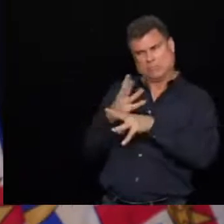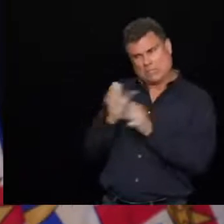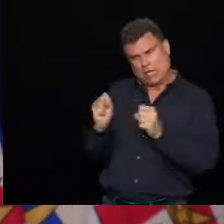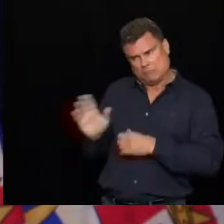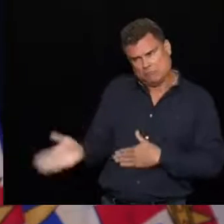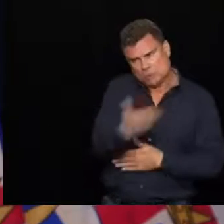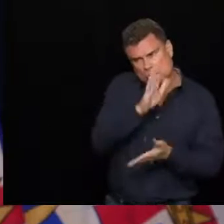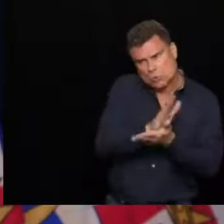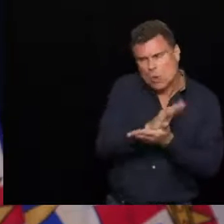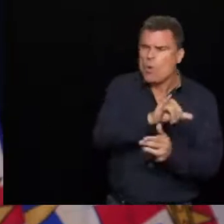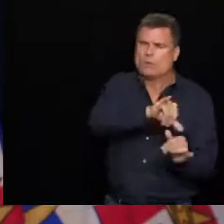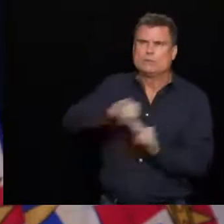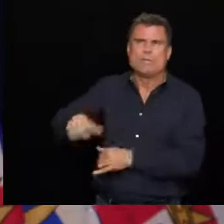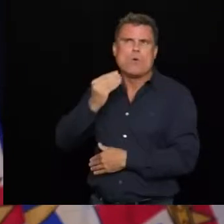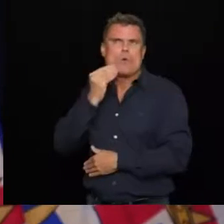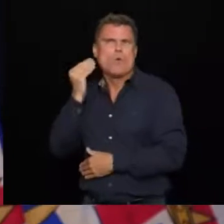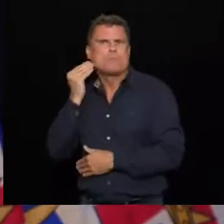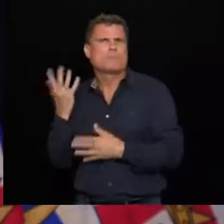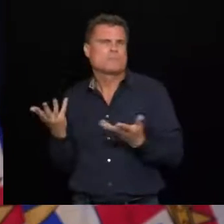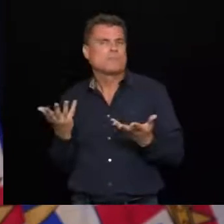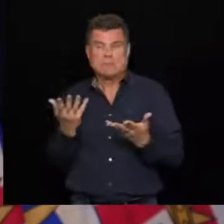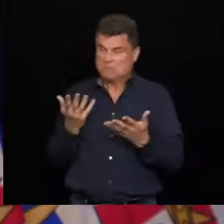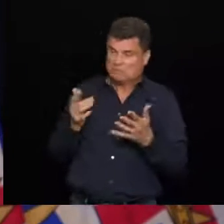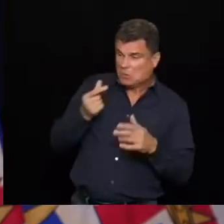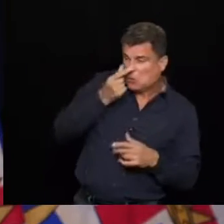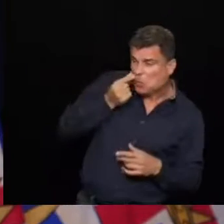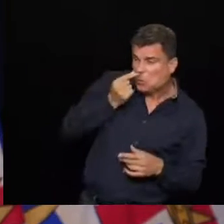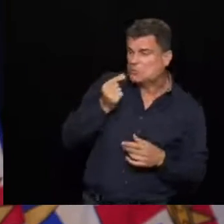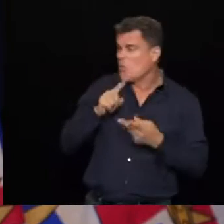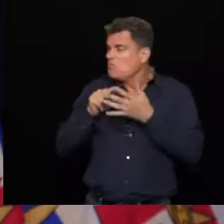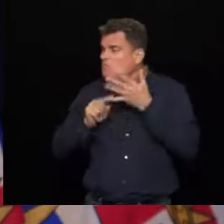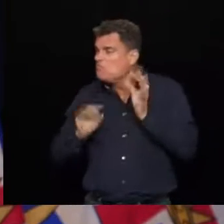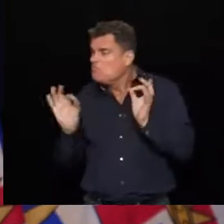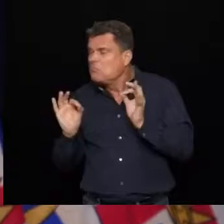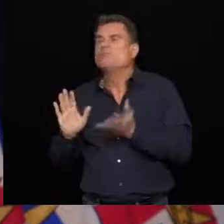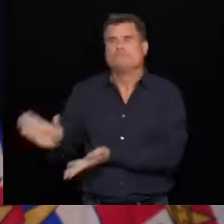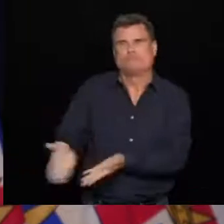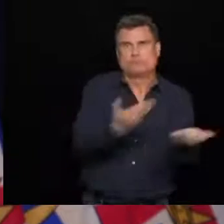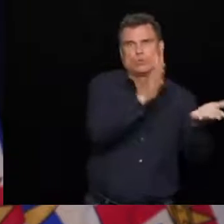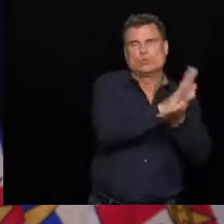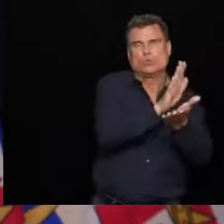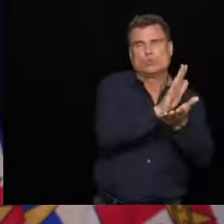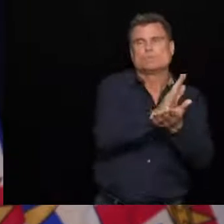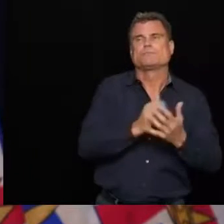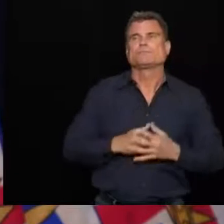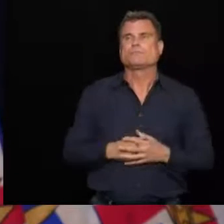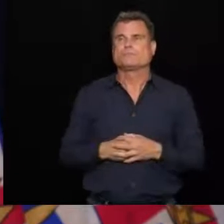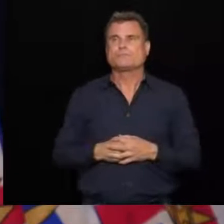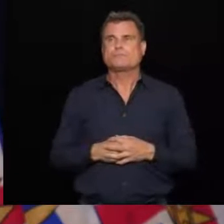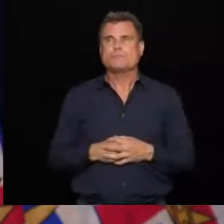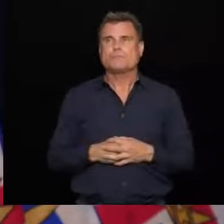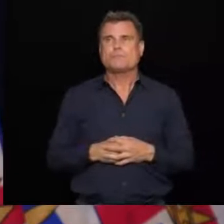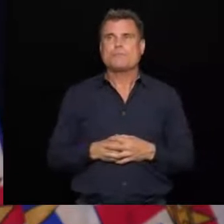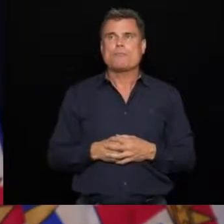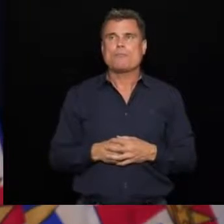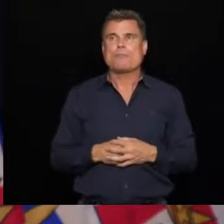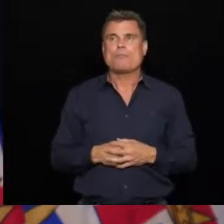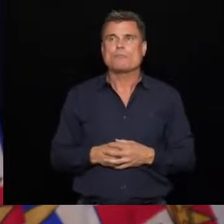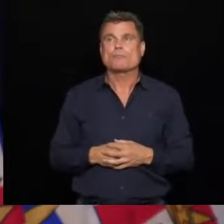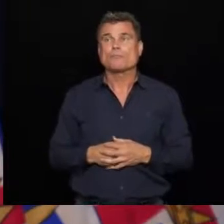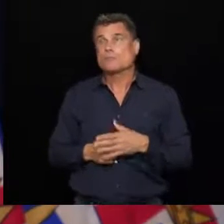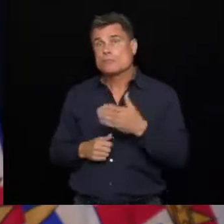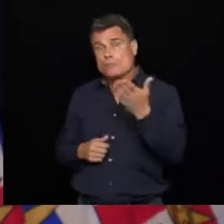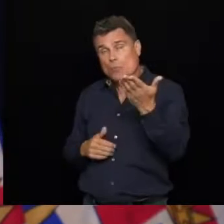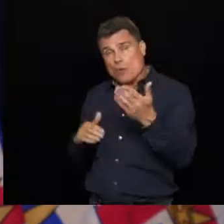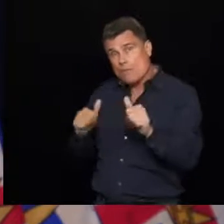minimizing the risk that they pose. Shannon, do you have a follow-up? I guess I would just say again, I feel like as a parent